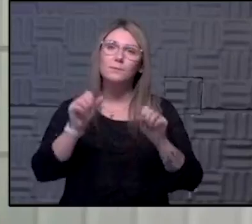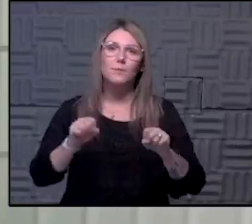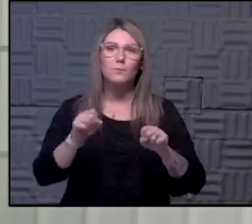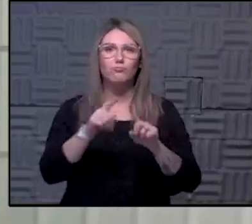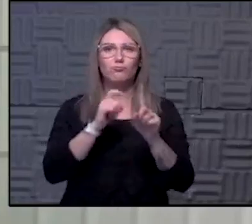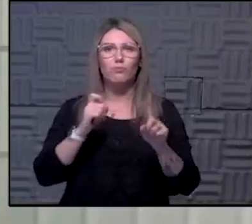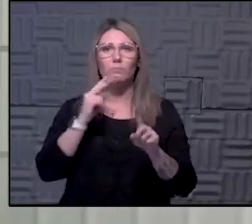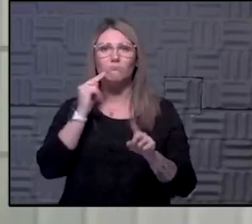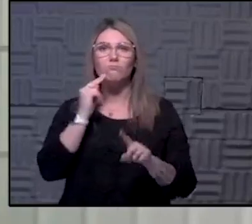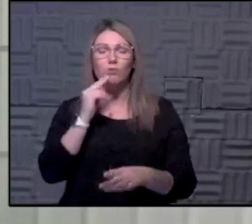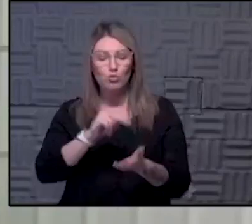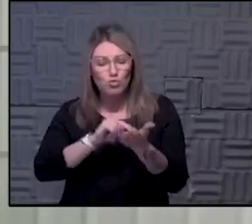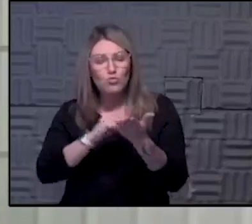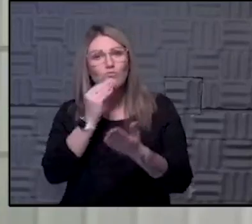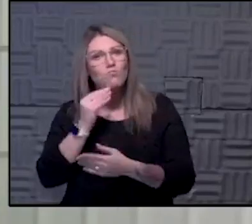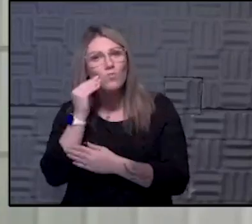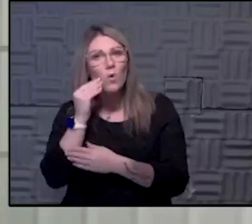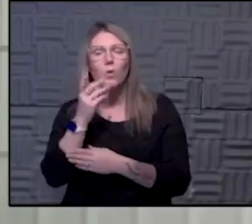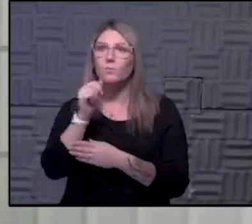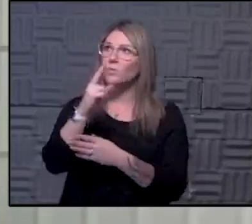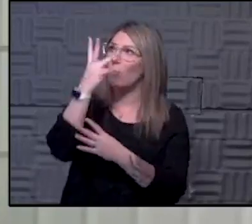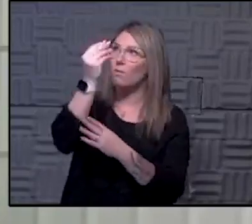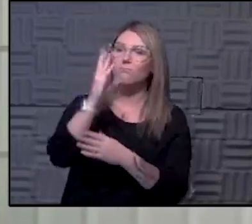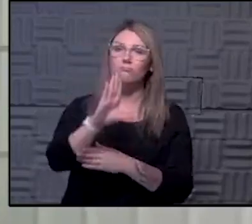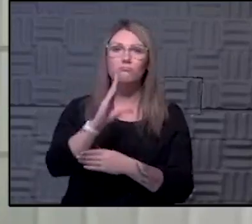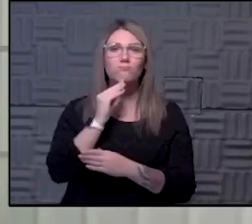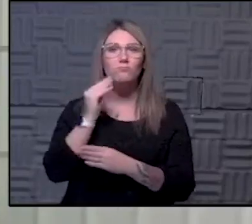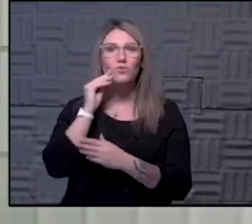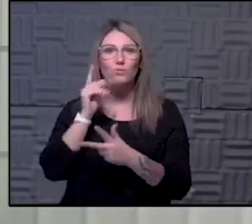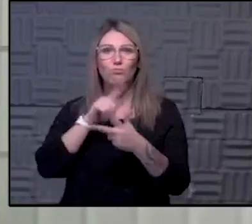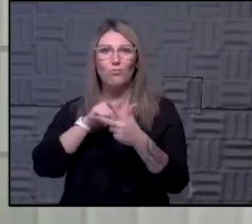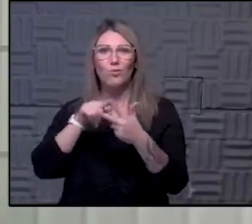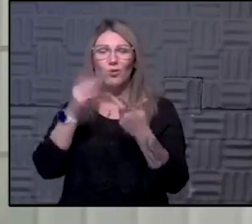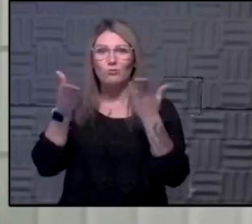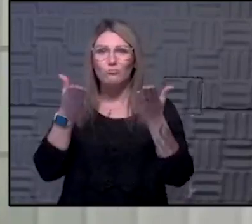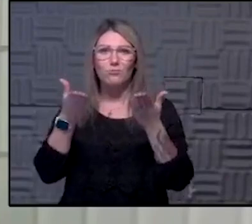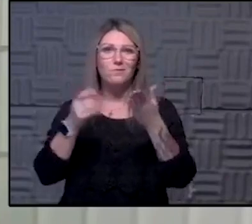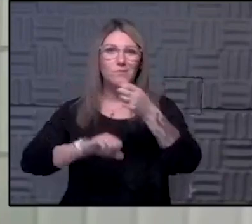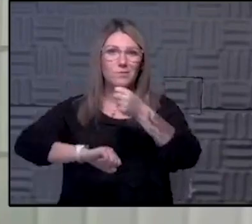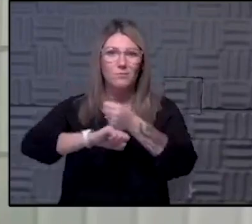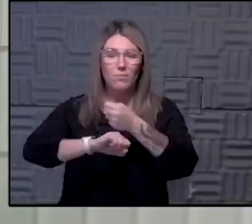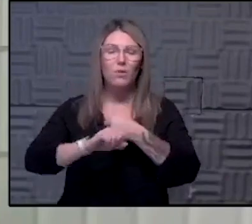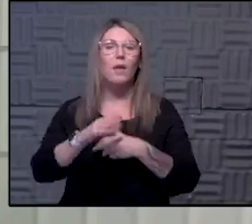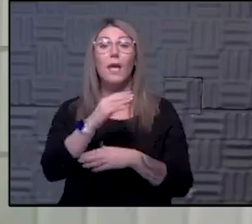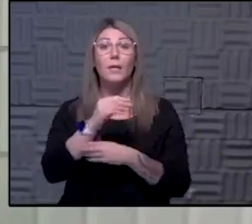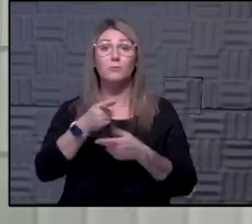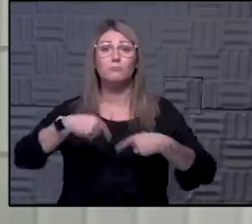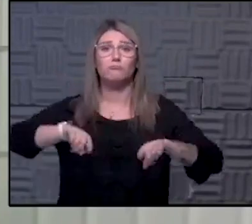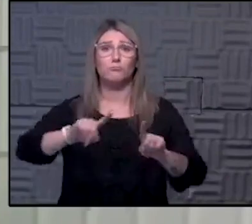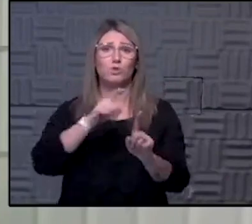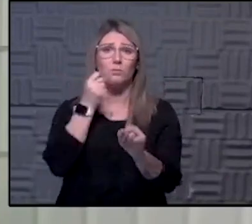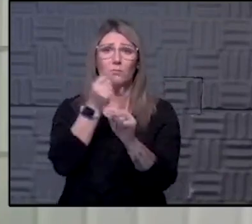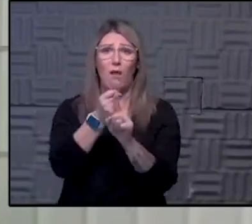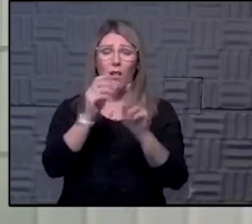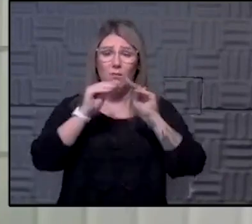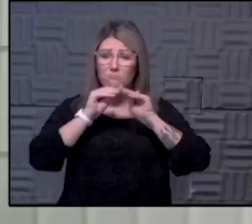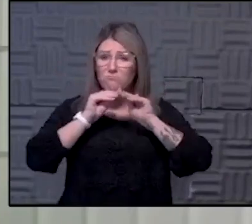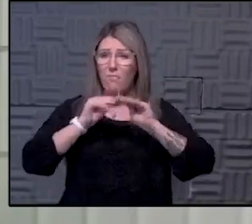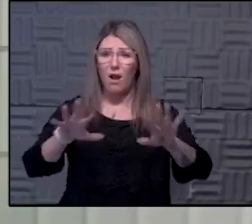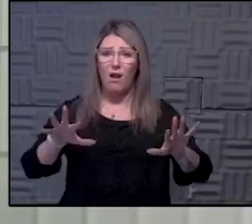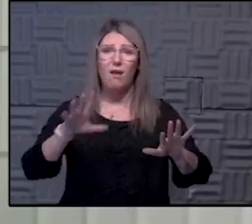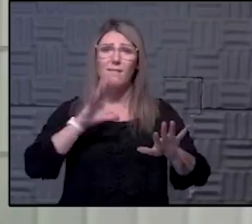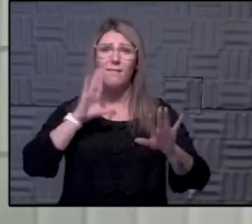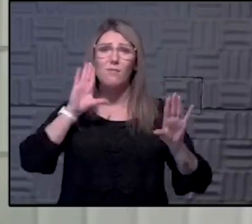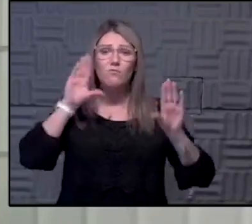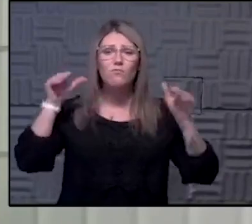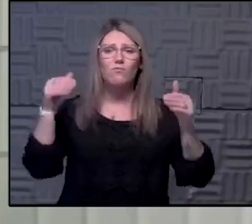nursing homes and in their homes where they want to be through services that support them. And during the pandemic, our focus has transferred to